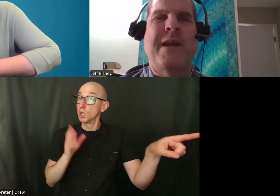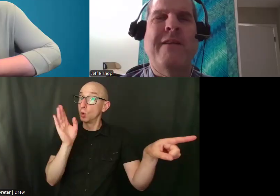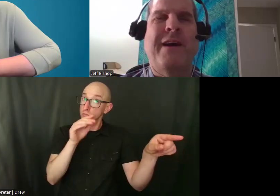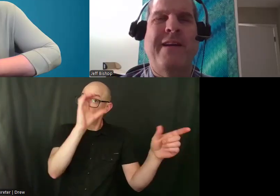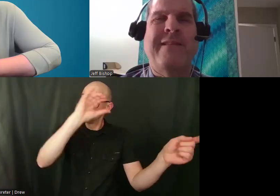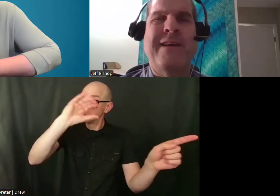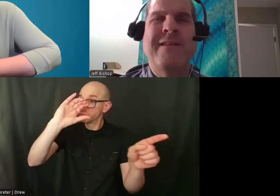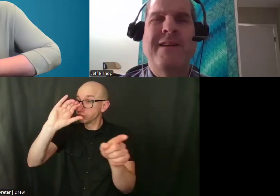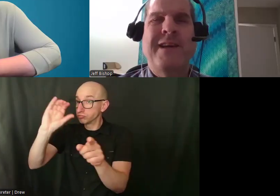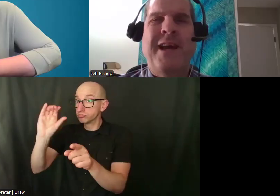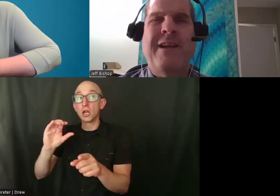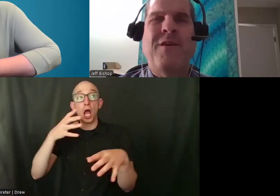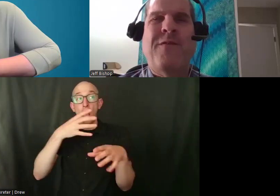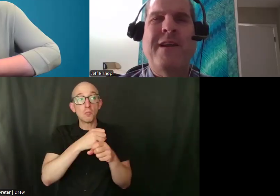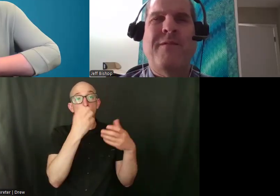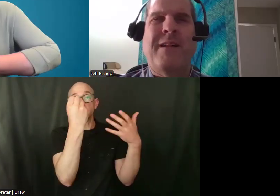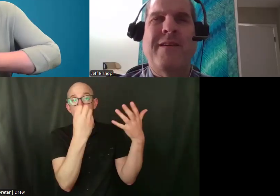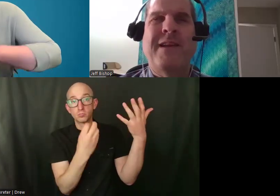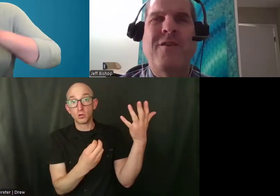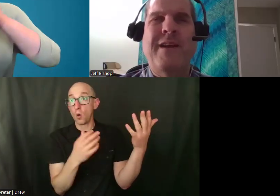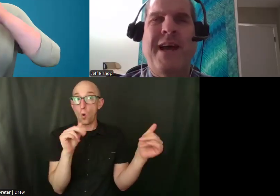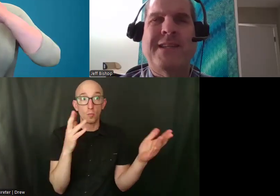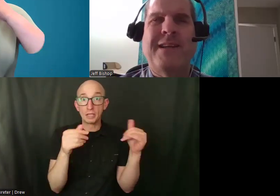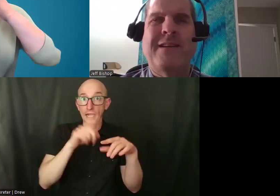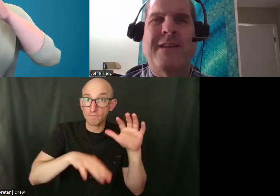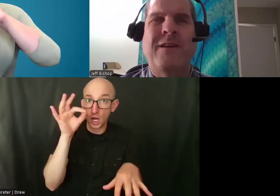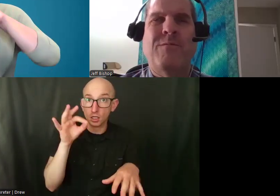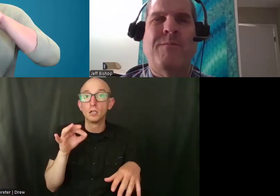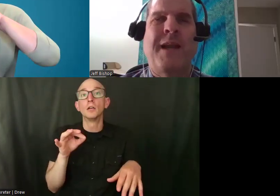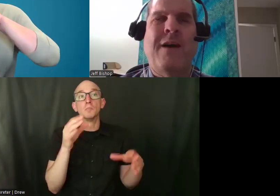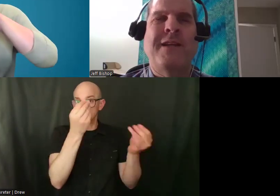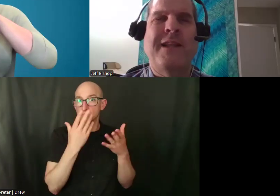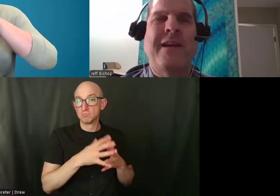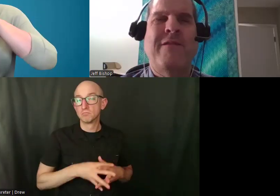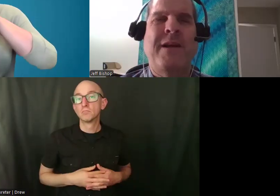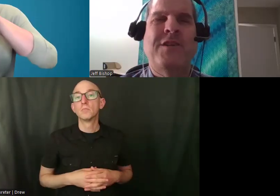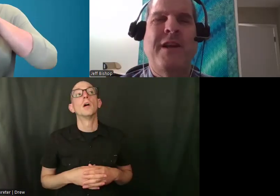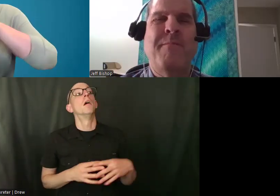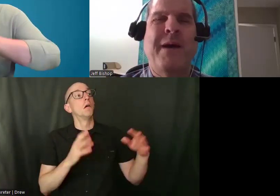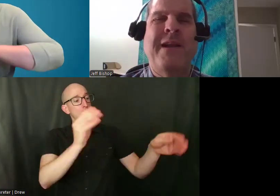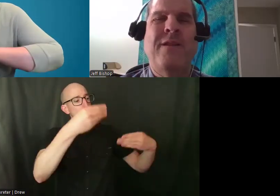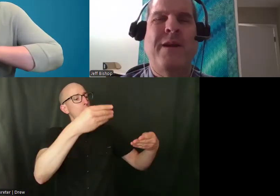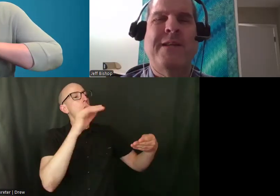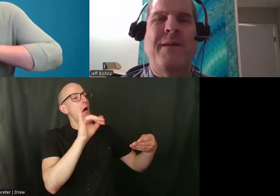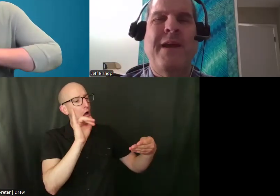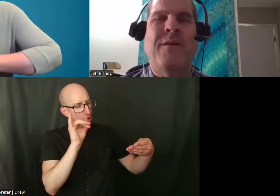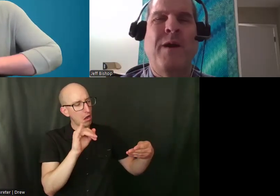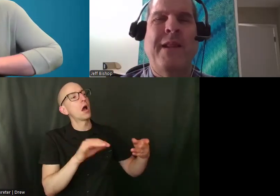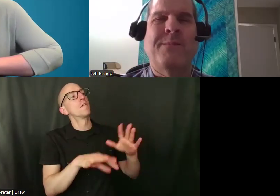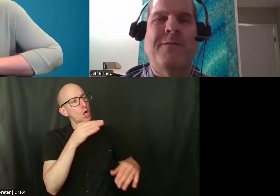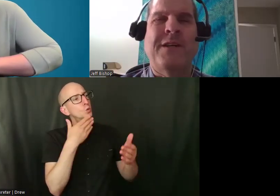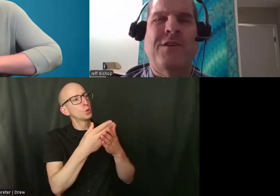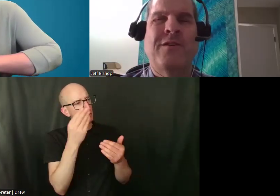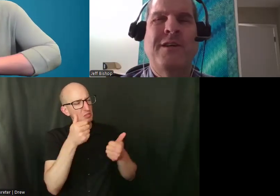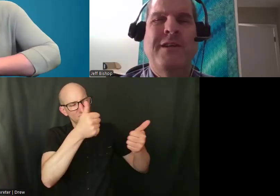tell you it can't find anything. And if you find it relevant, then you can ask it to now take that information and embed it in the resume in a way